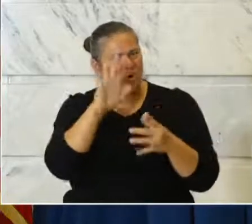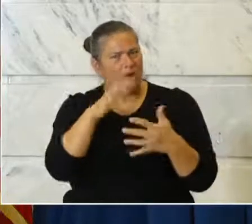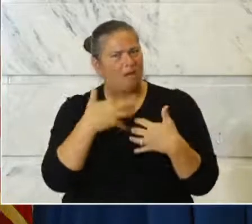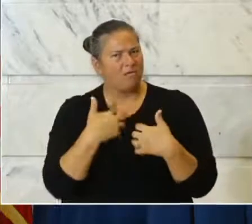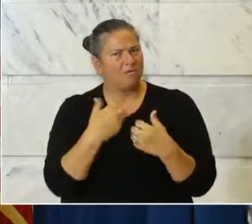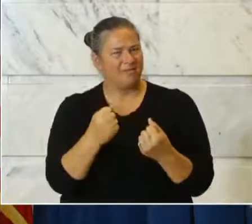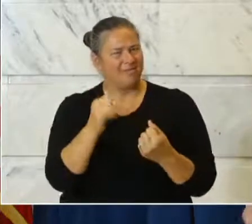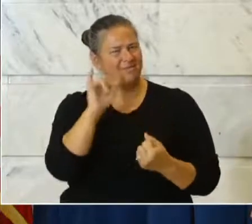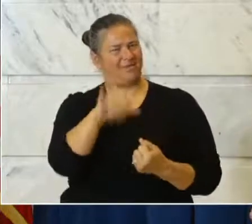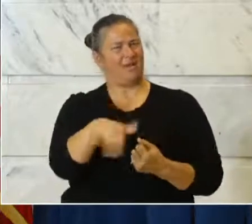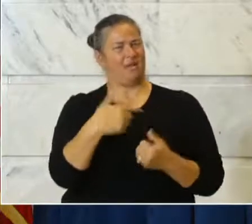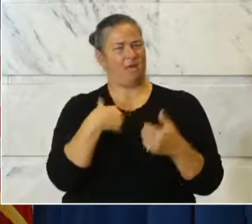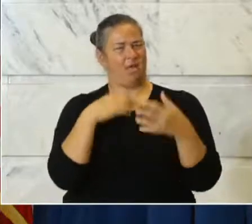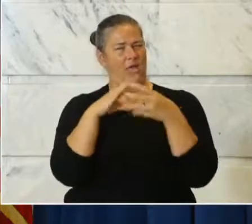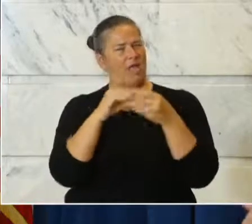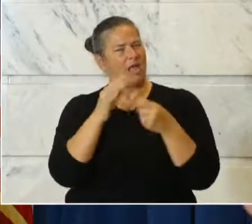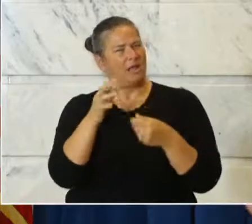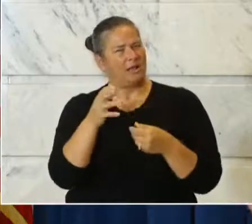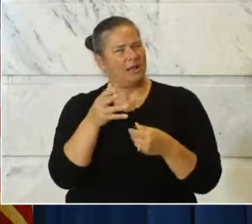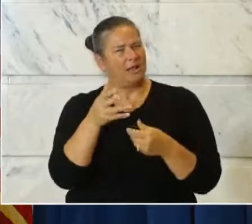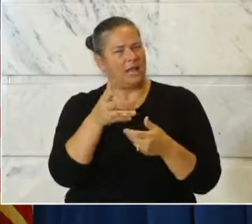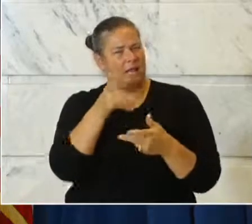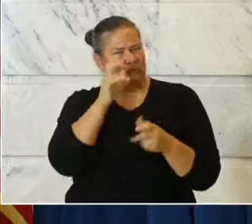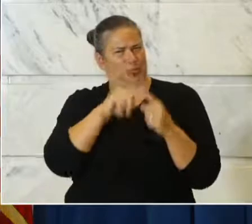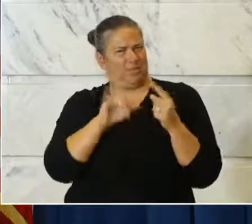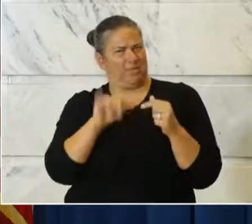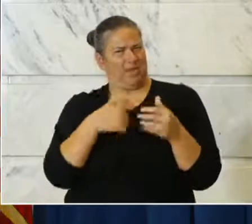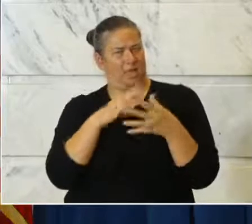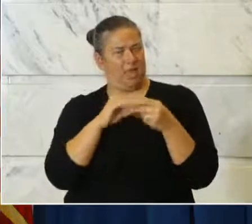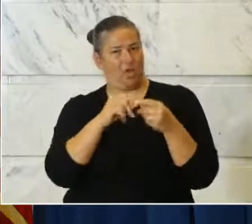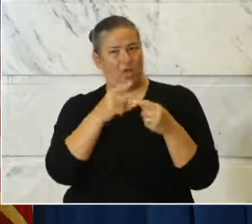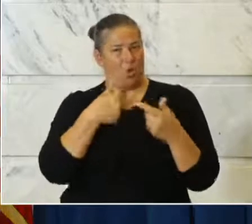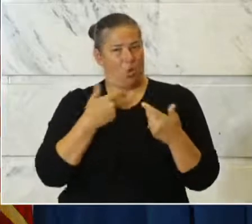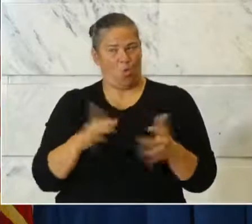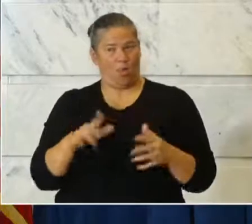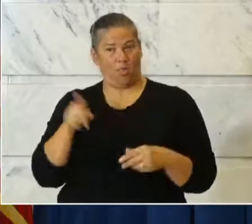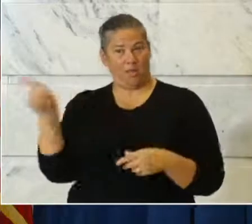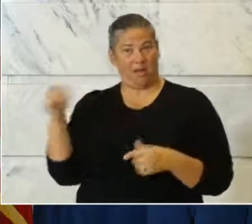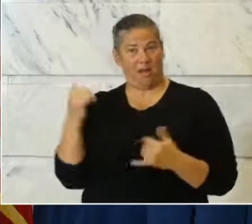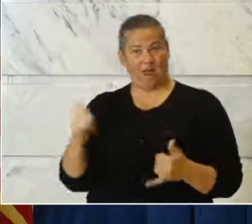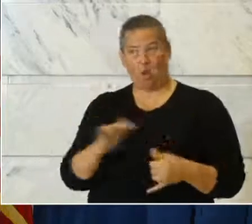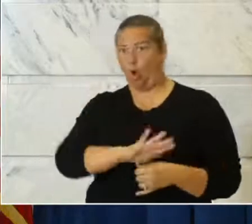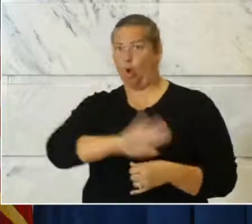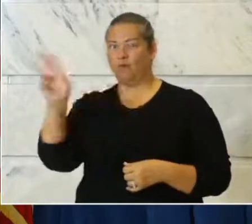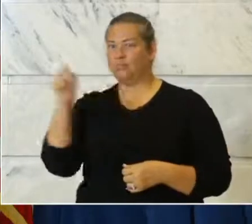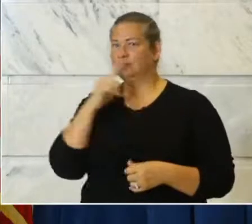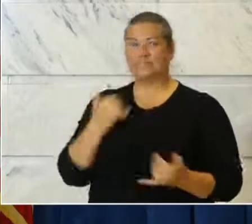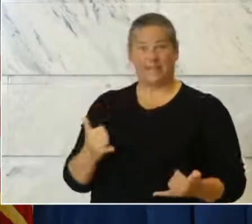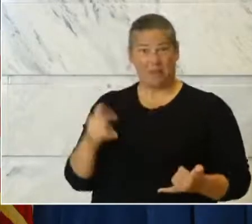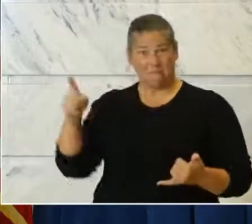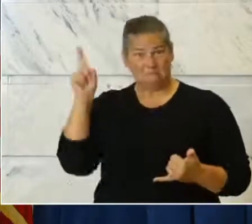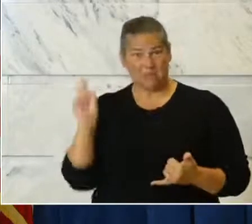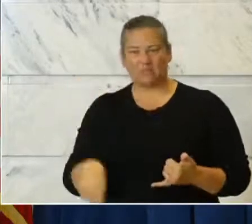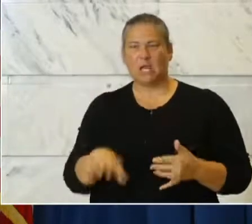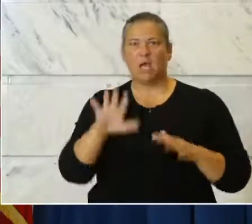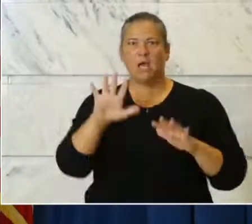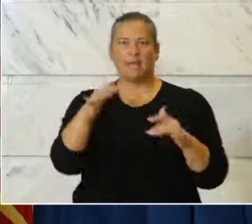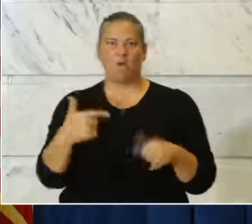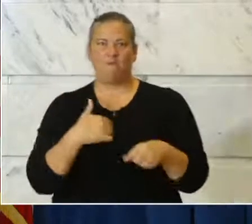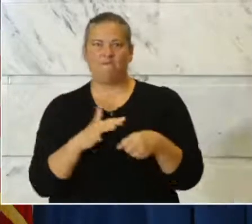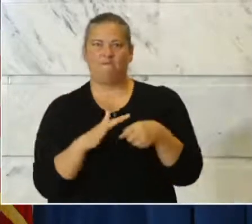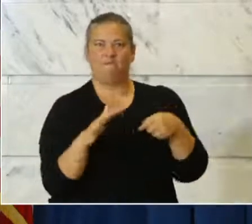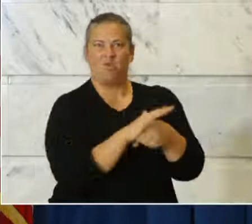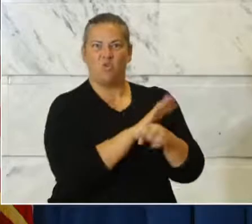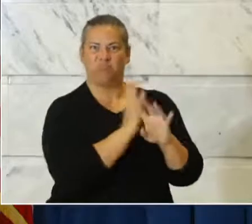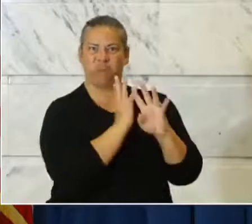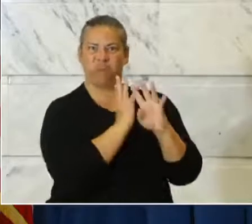you because don't put them in that spot of having to tell folks all over the country that they can't help you because there's not enough space at the end. Second